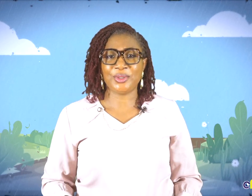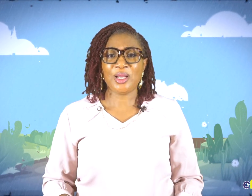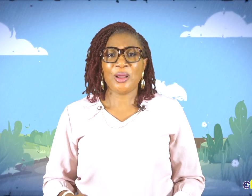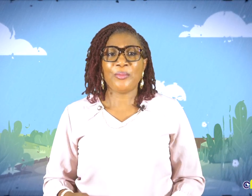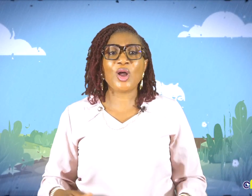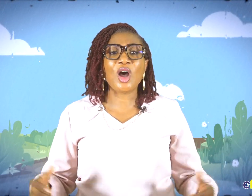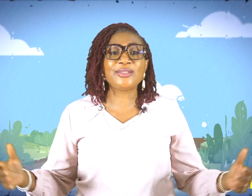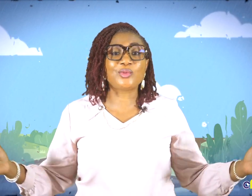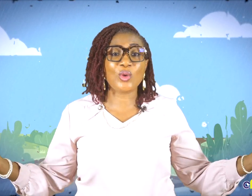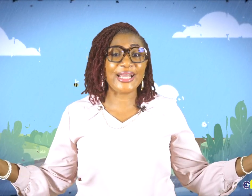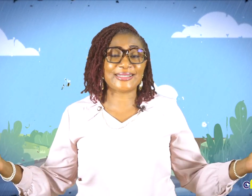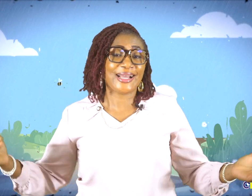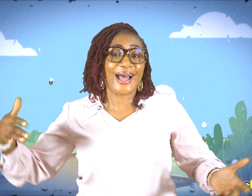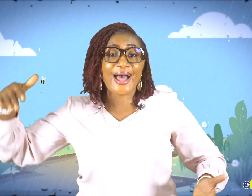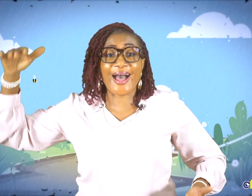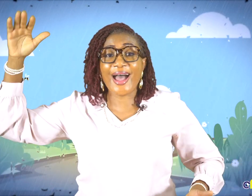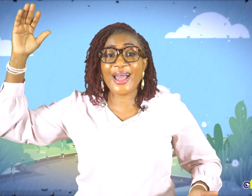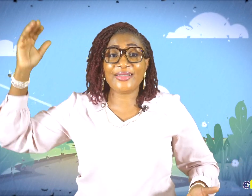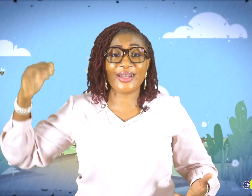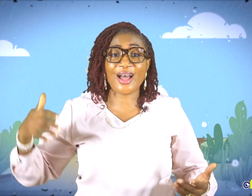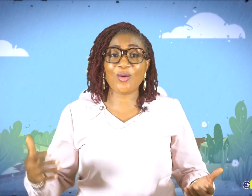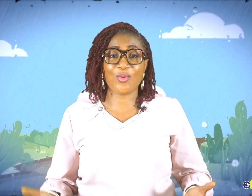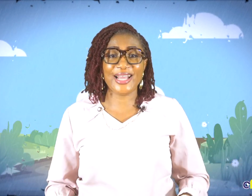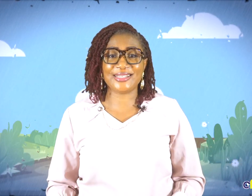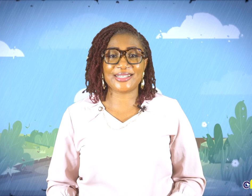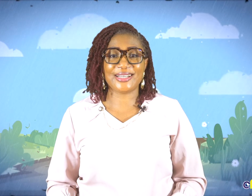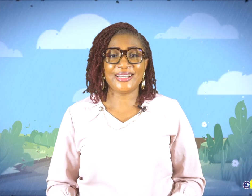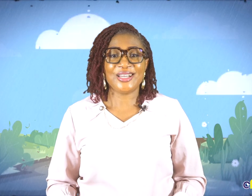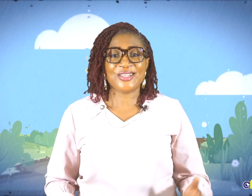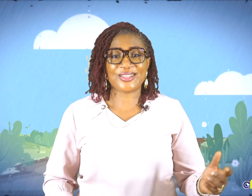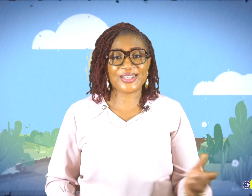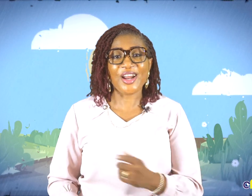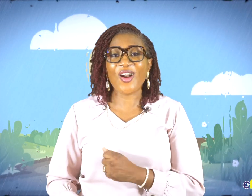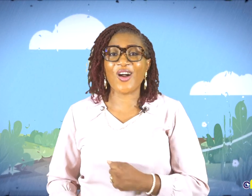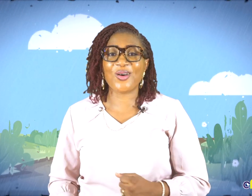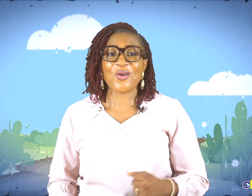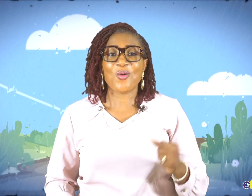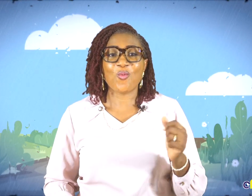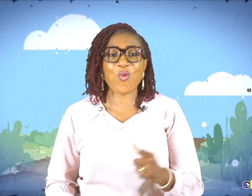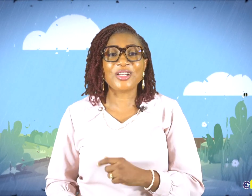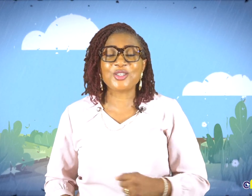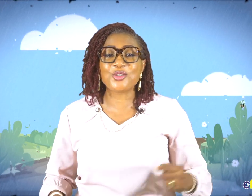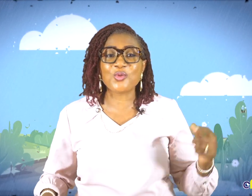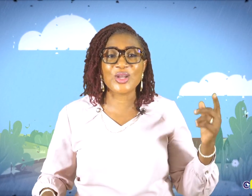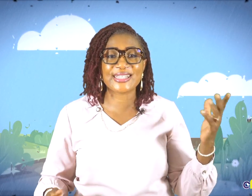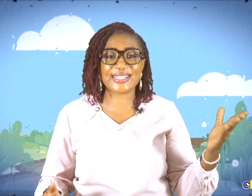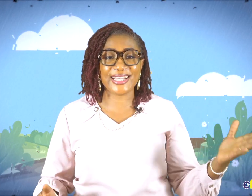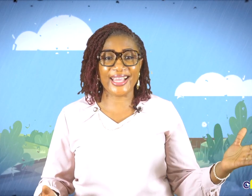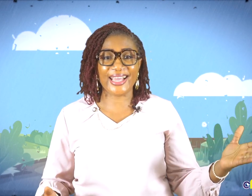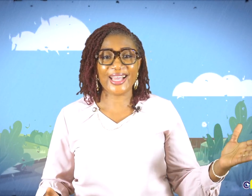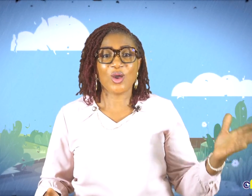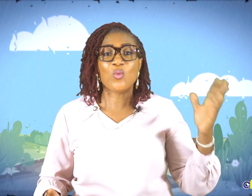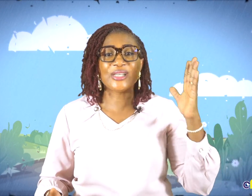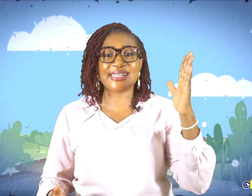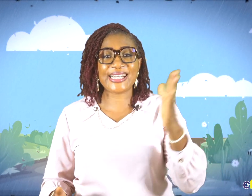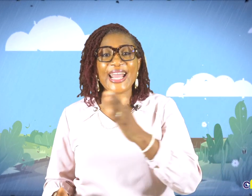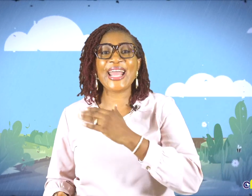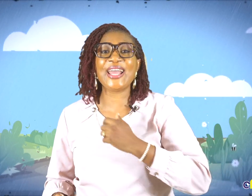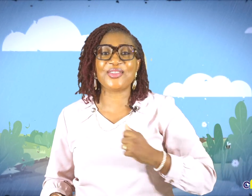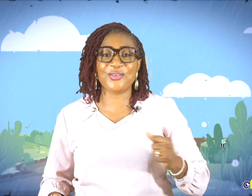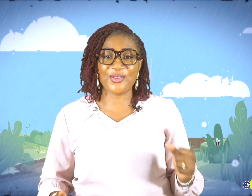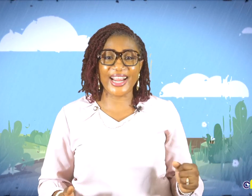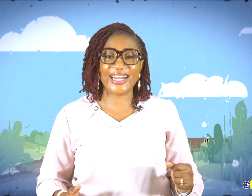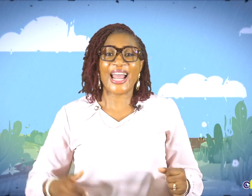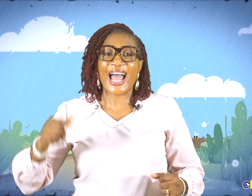do? But God's ways are higher than our ways. cROCK, what do we see? We